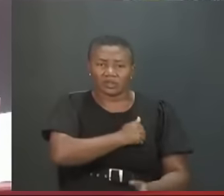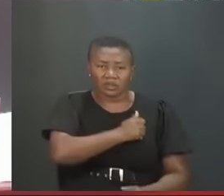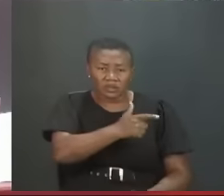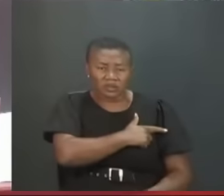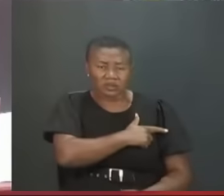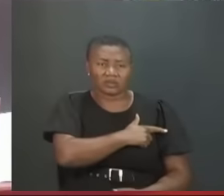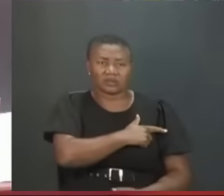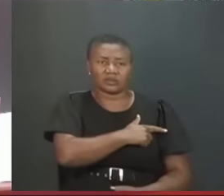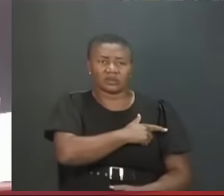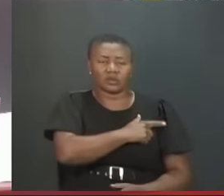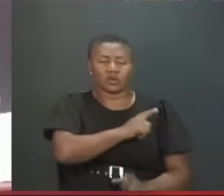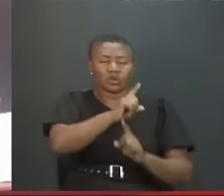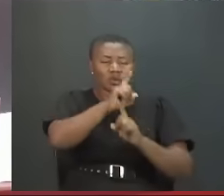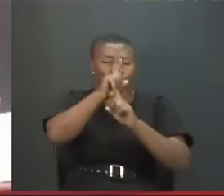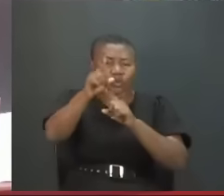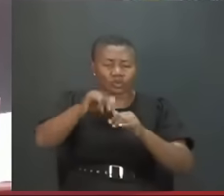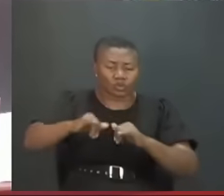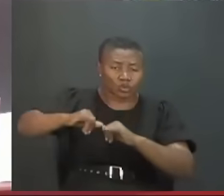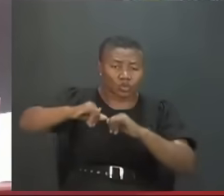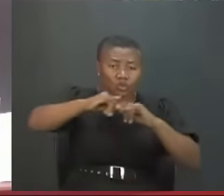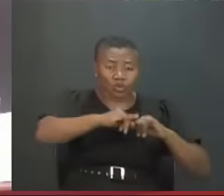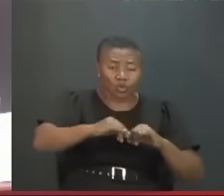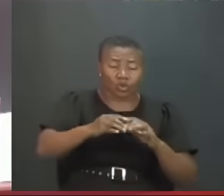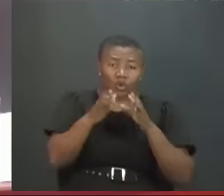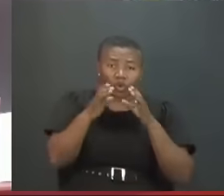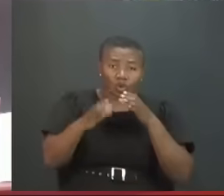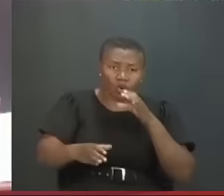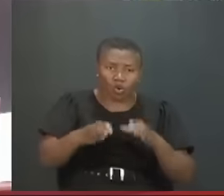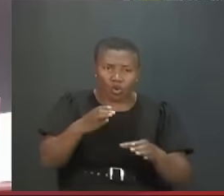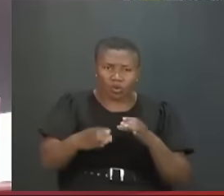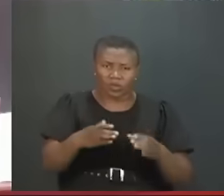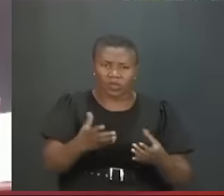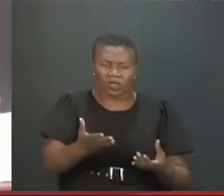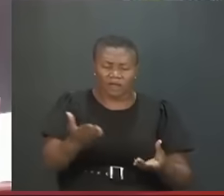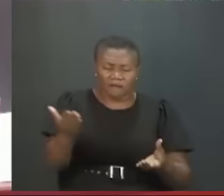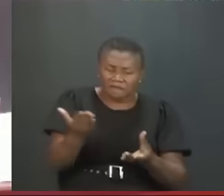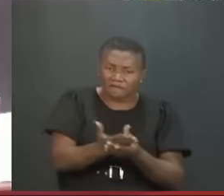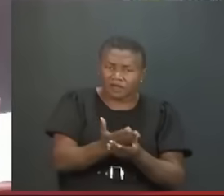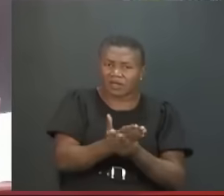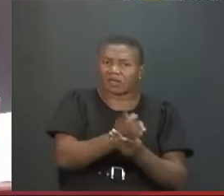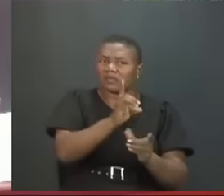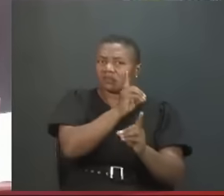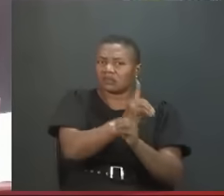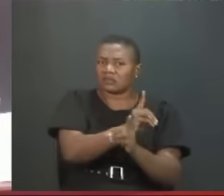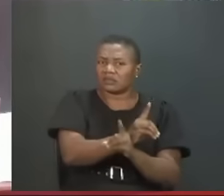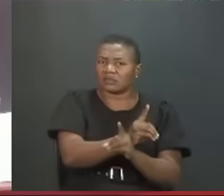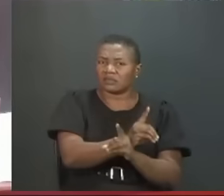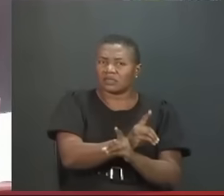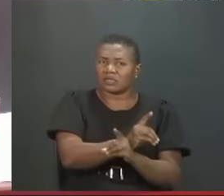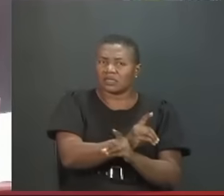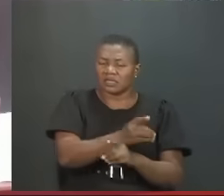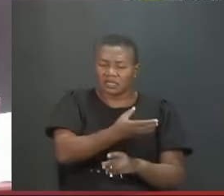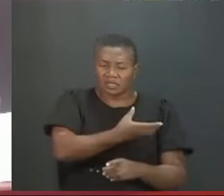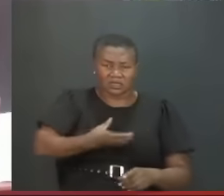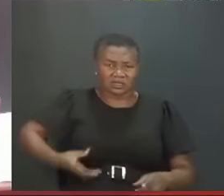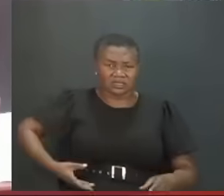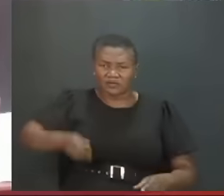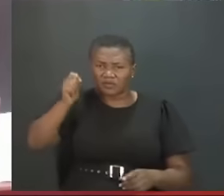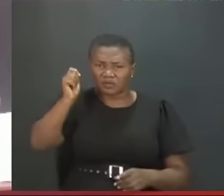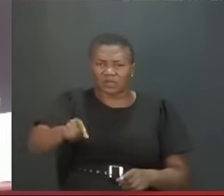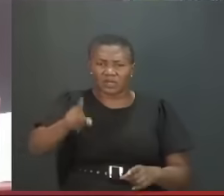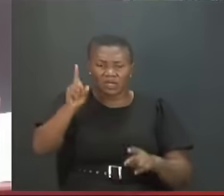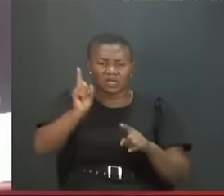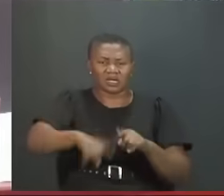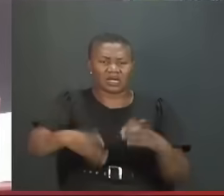and file a defense, rather than we being threatened by the chief whip of the majority that vetting will